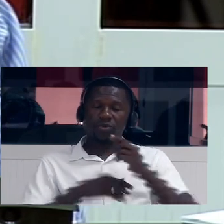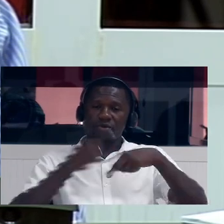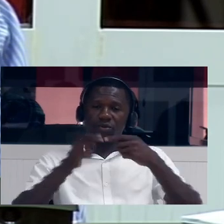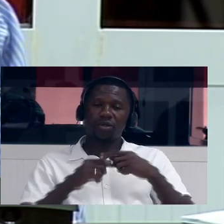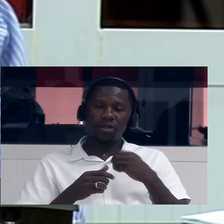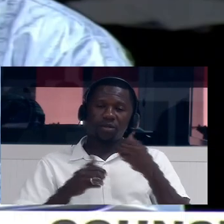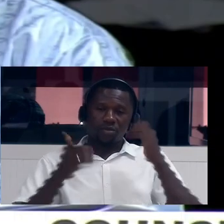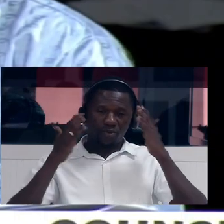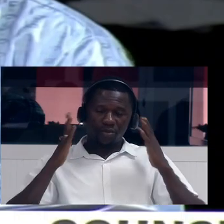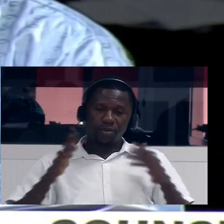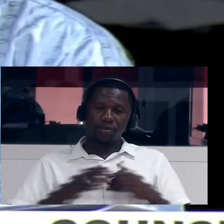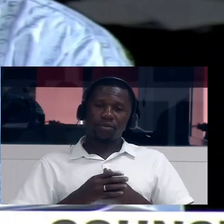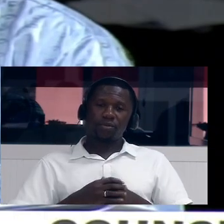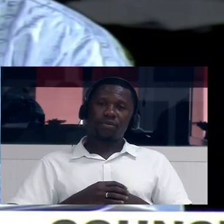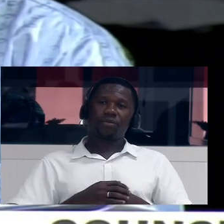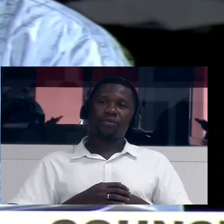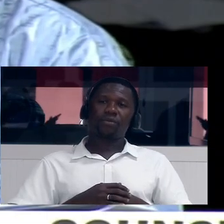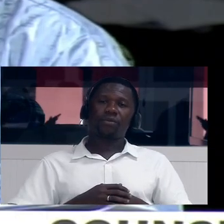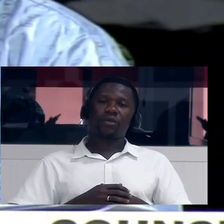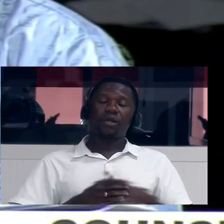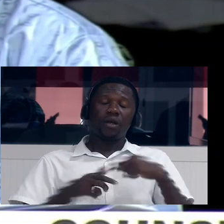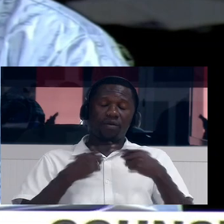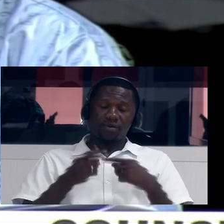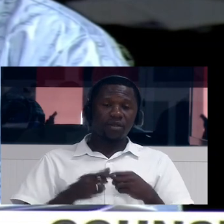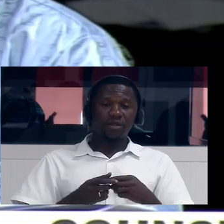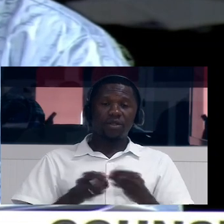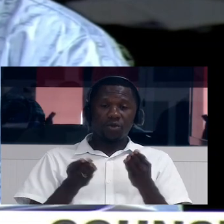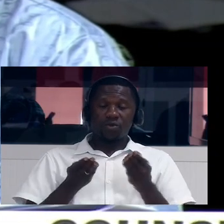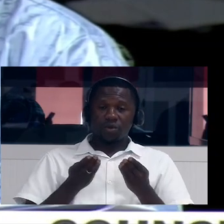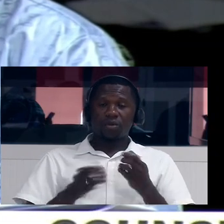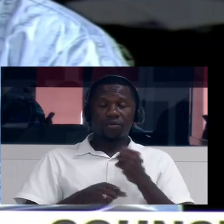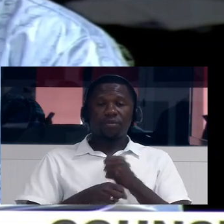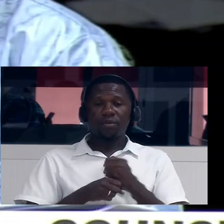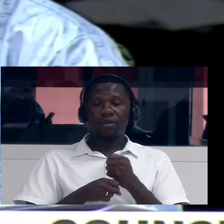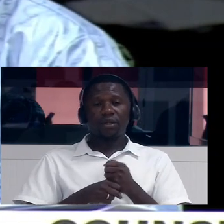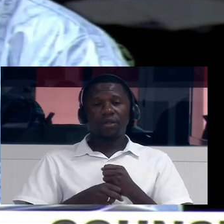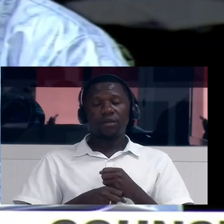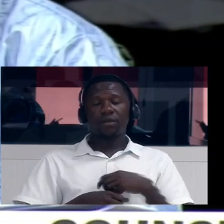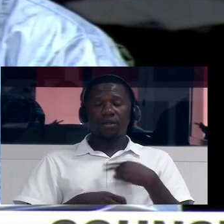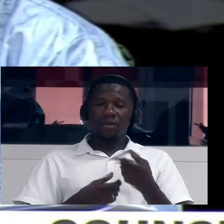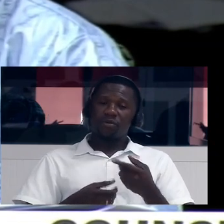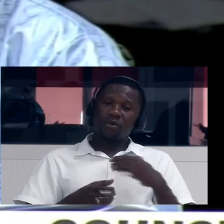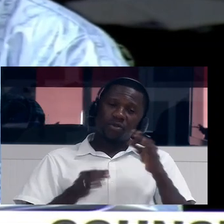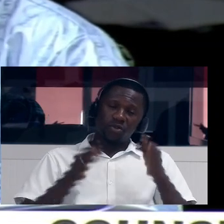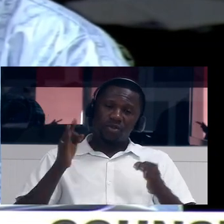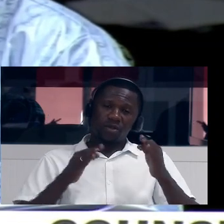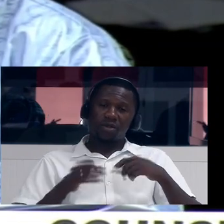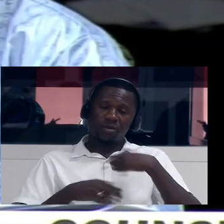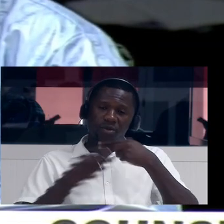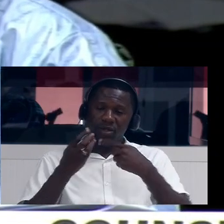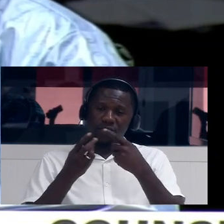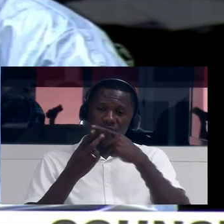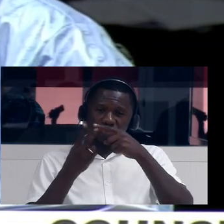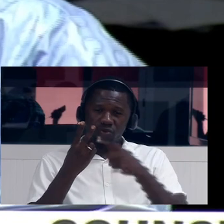In the meantime, students were making demands for justice for these two cases. Yeah.